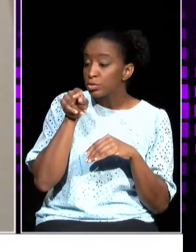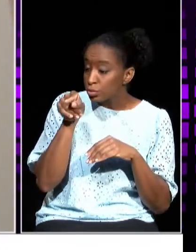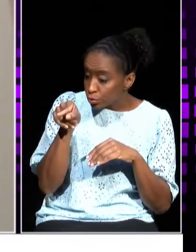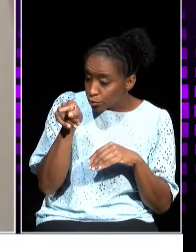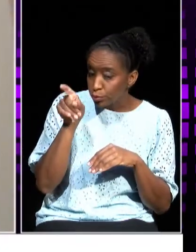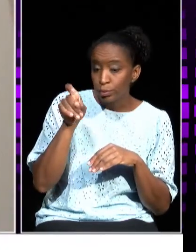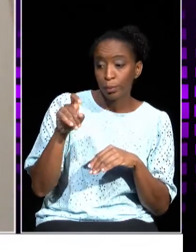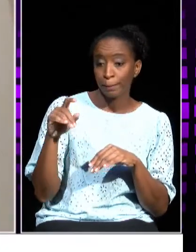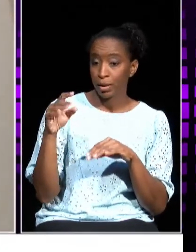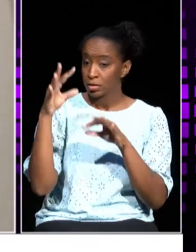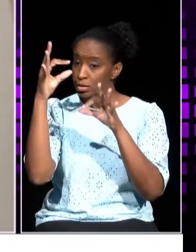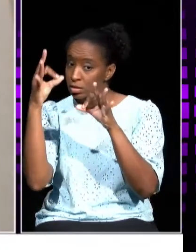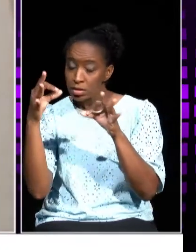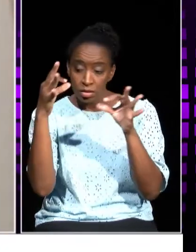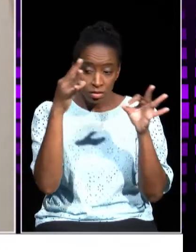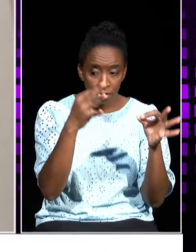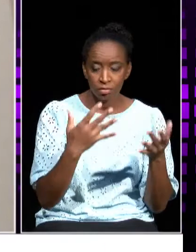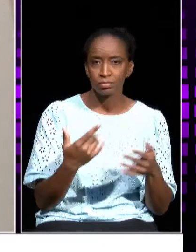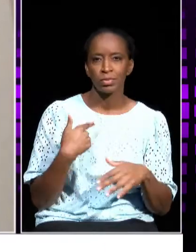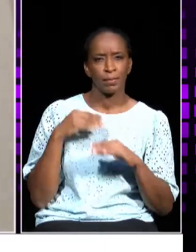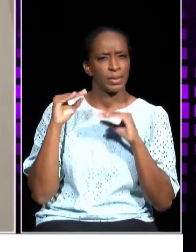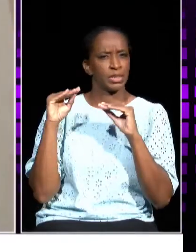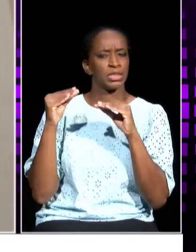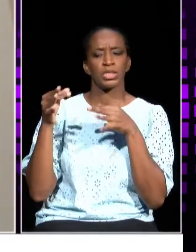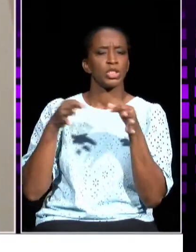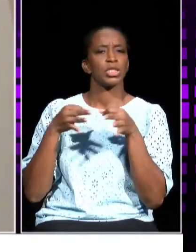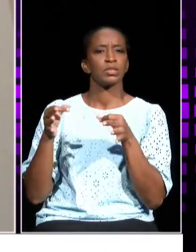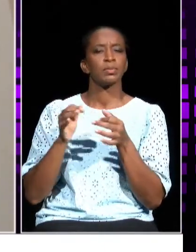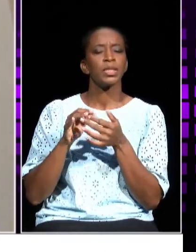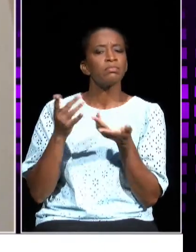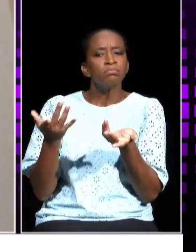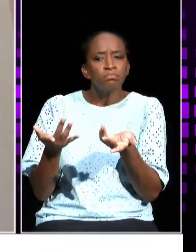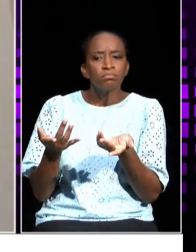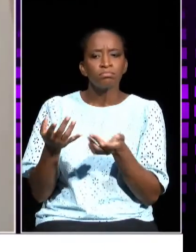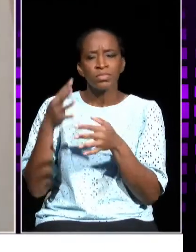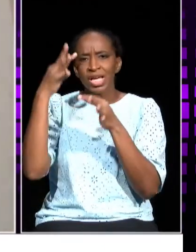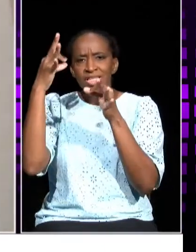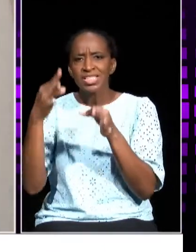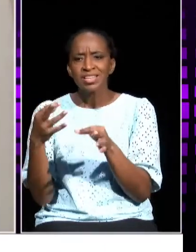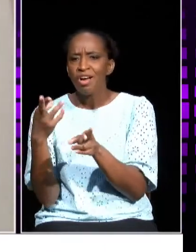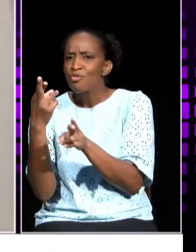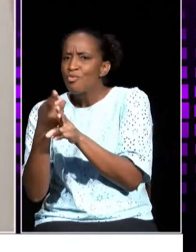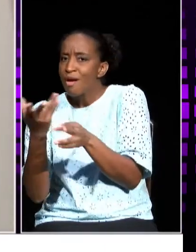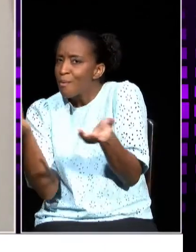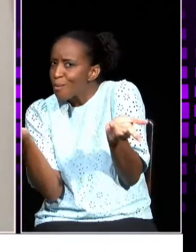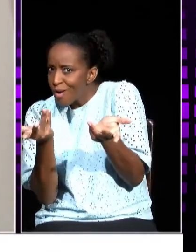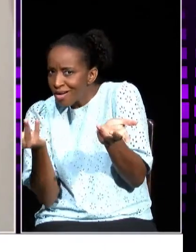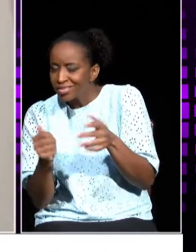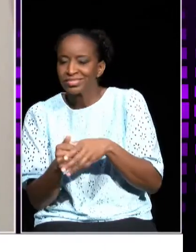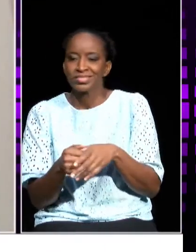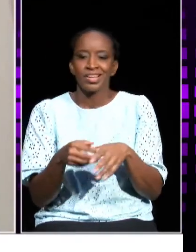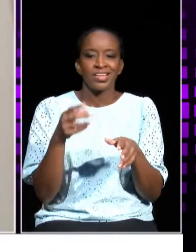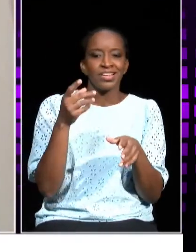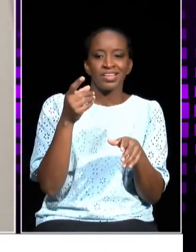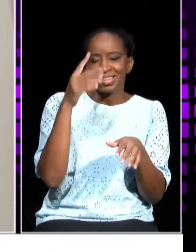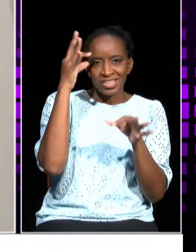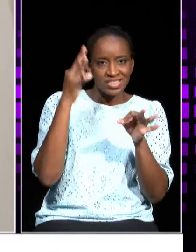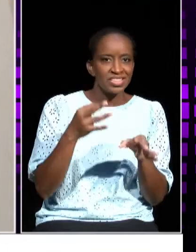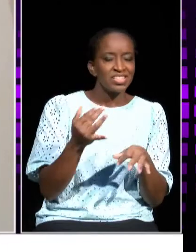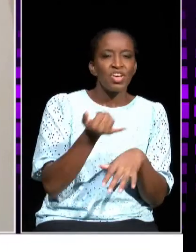right choices. But in cases where I don't think that corporal punishment should be